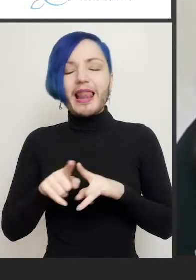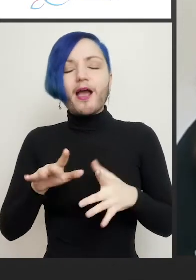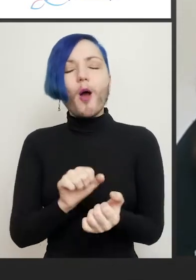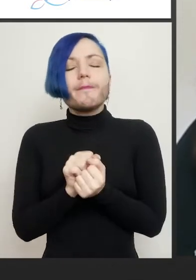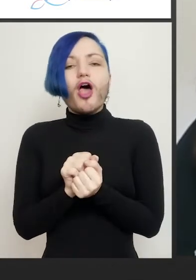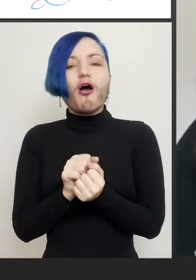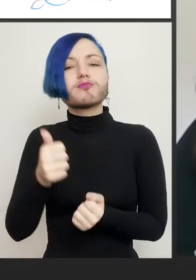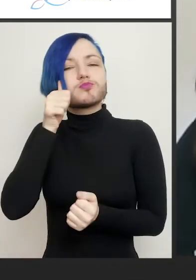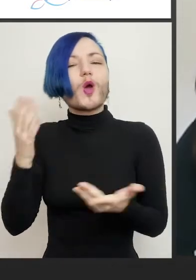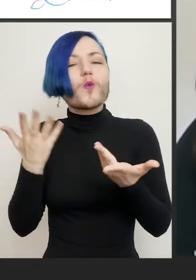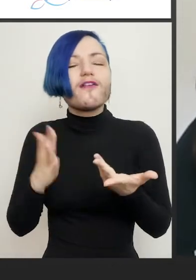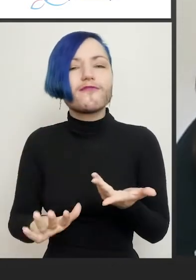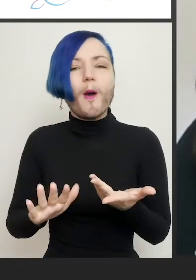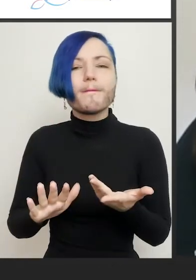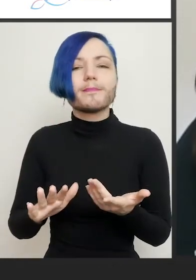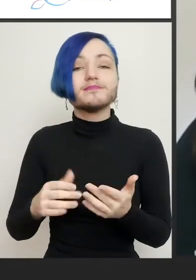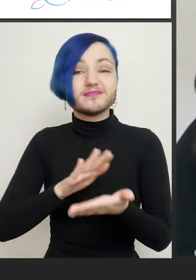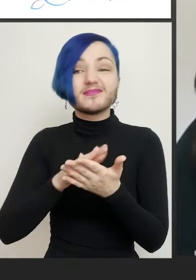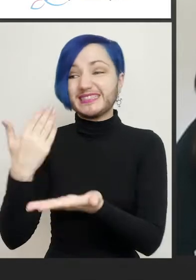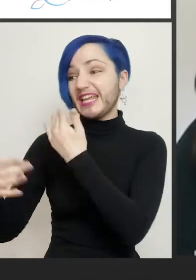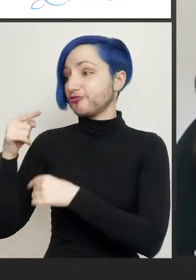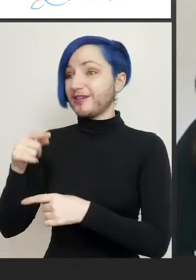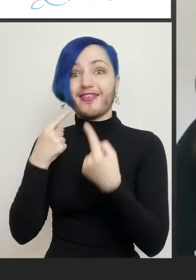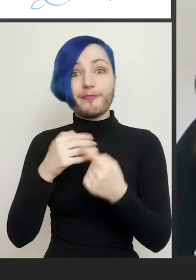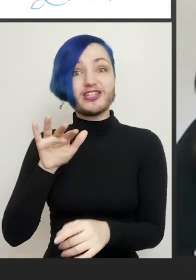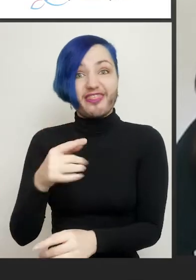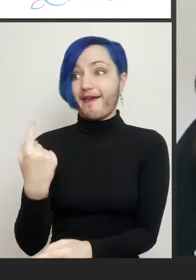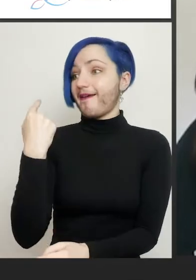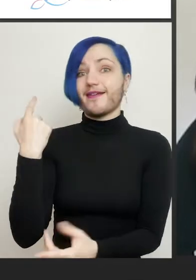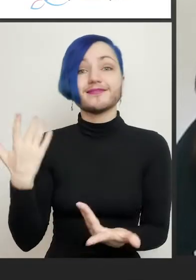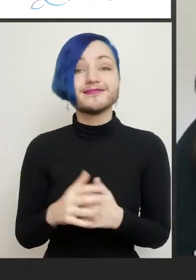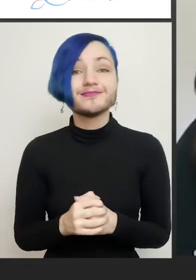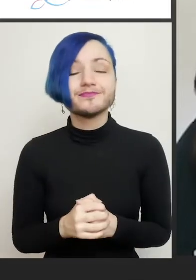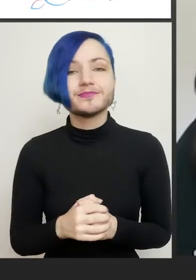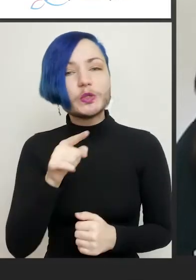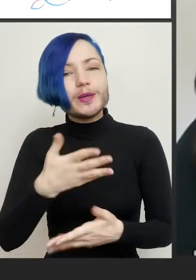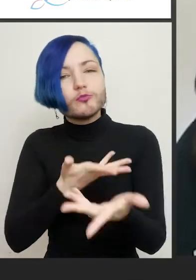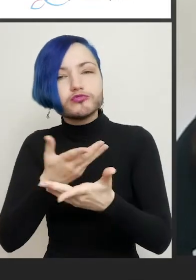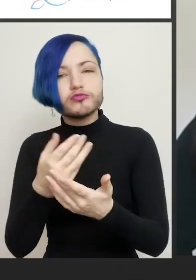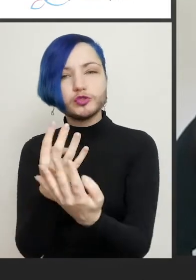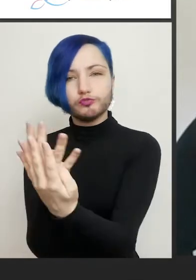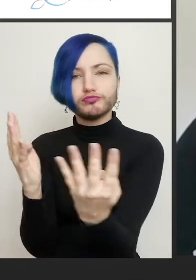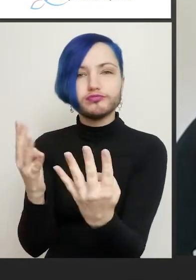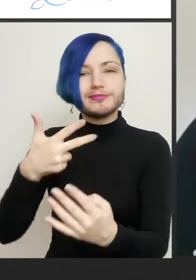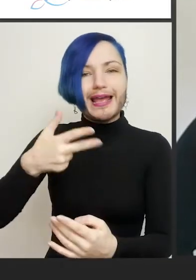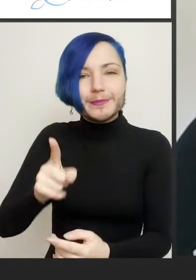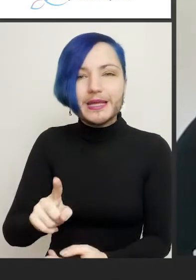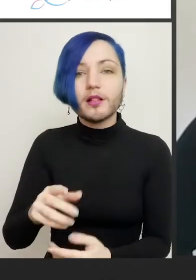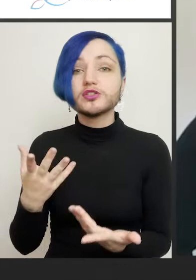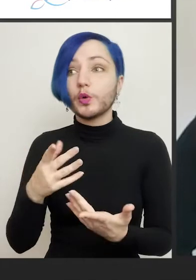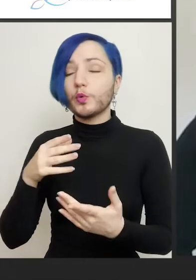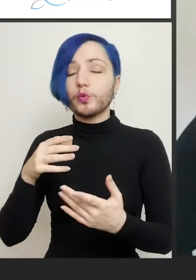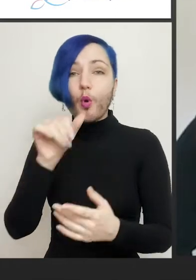where we come from. And I just wondered, obviously you talk to these brilliant people, and I'm really curious to know what wisdom you extracted from